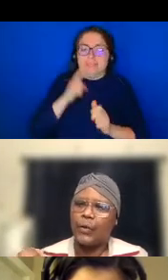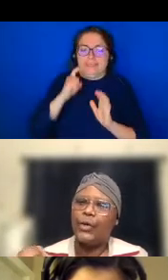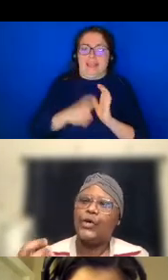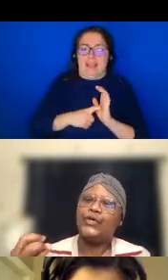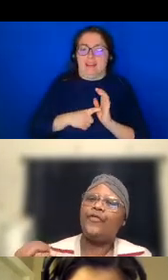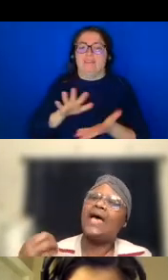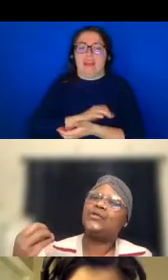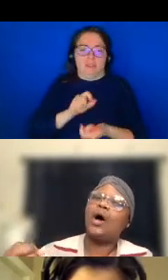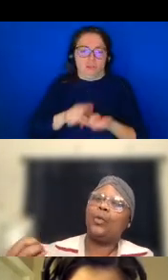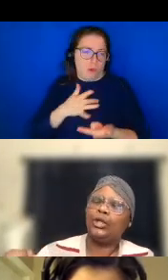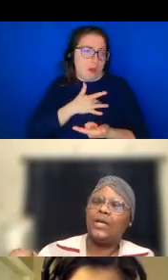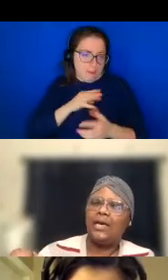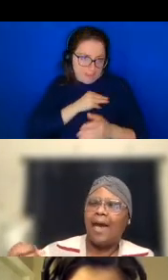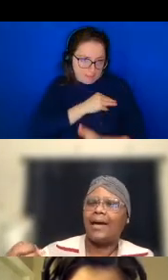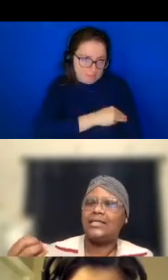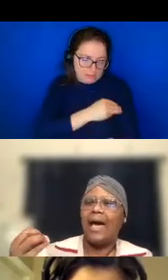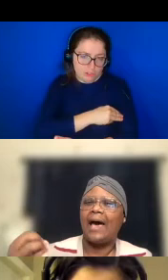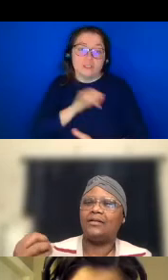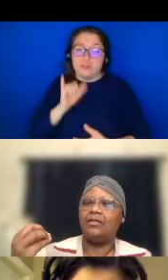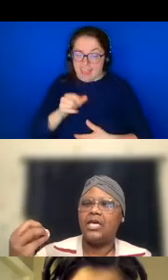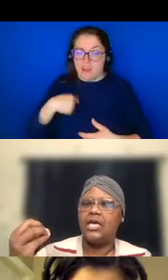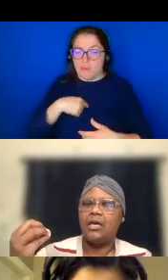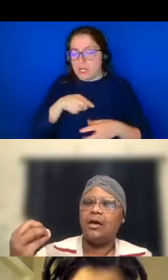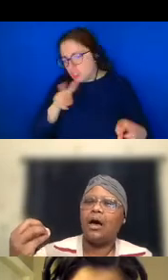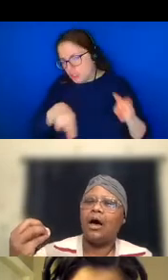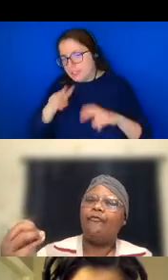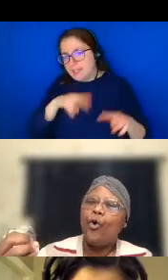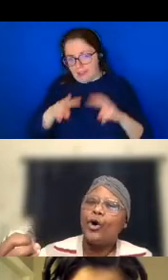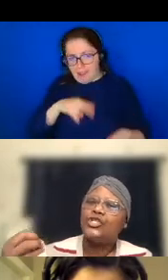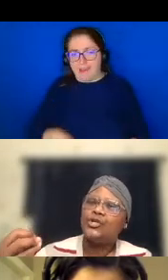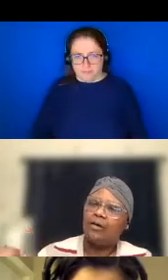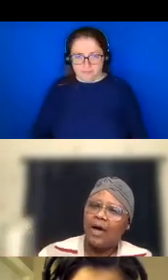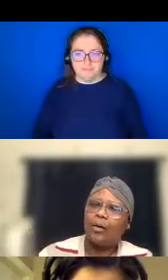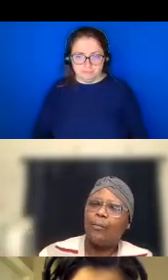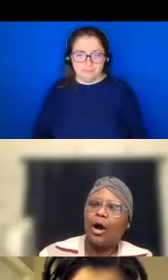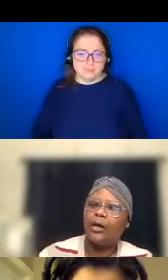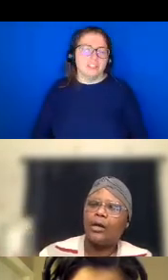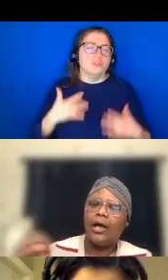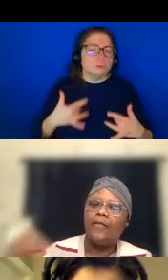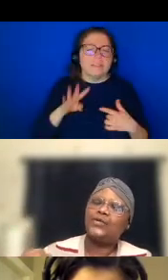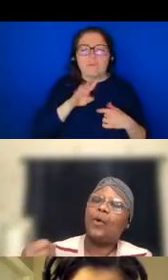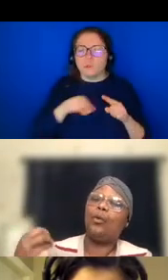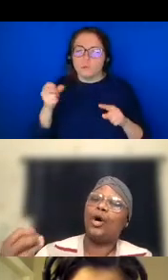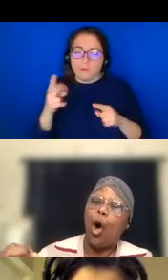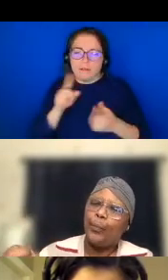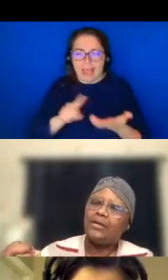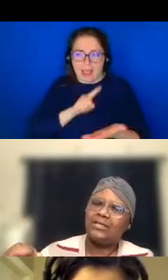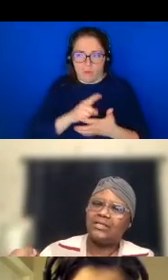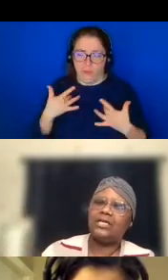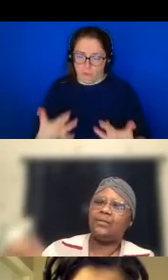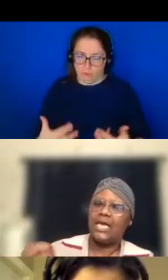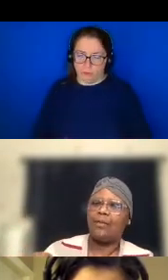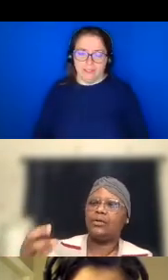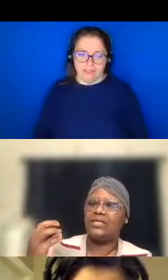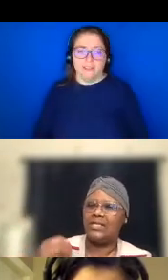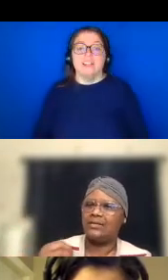muscle. So that's what we're looking at the 4 to 12 hour mark. And that's what we're hoping to see,